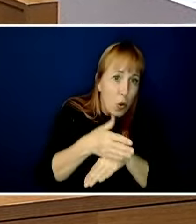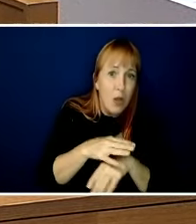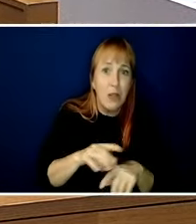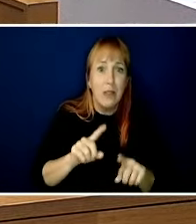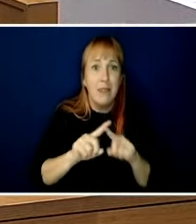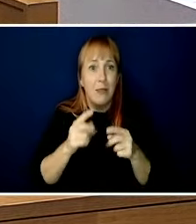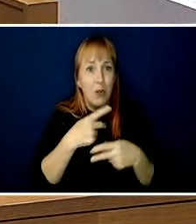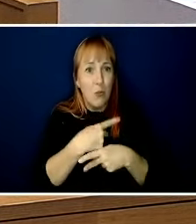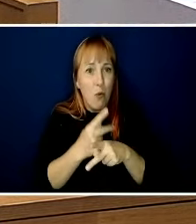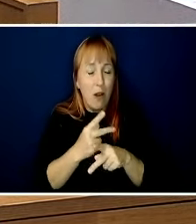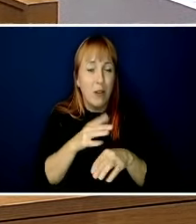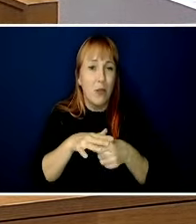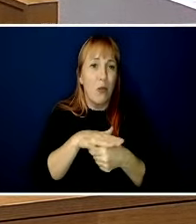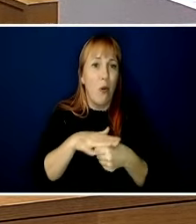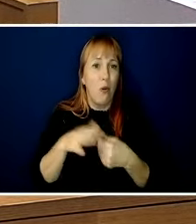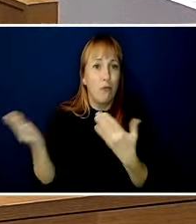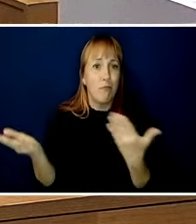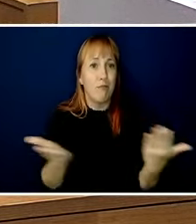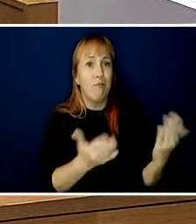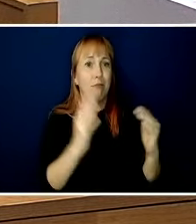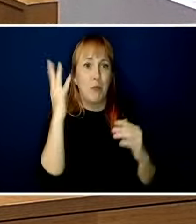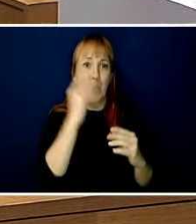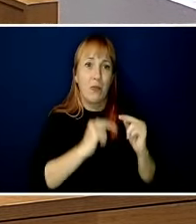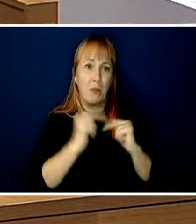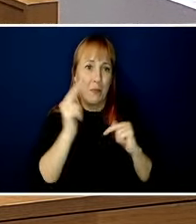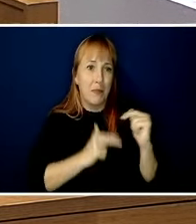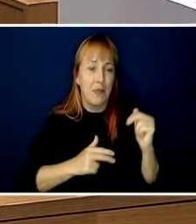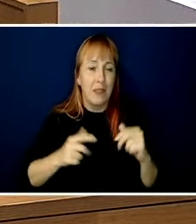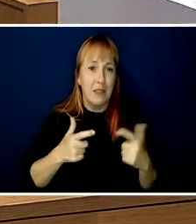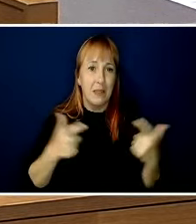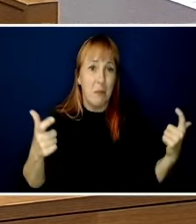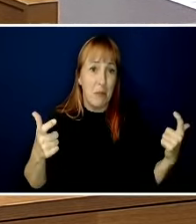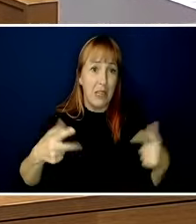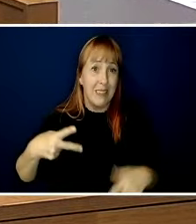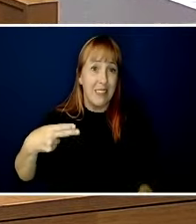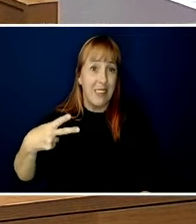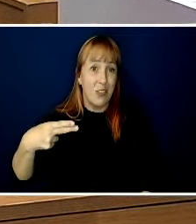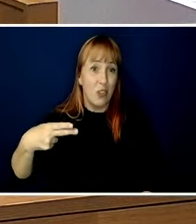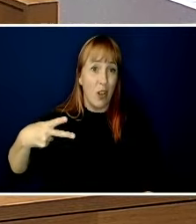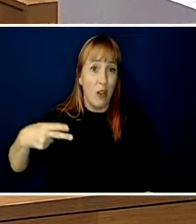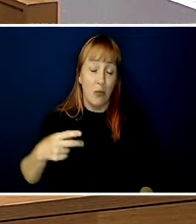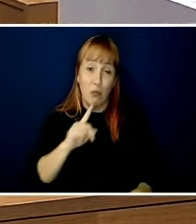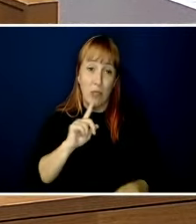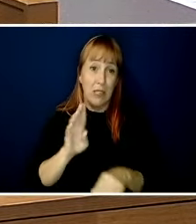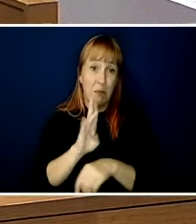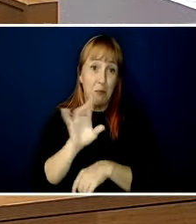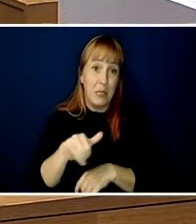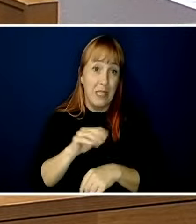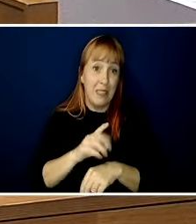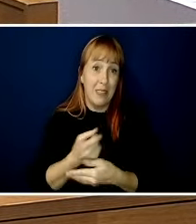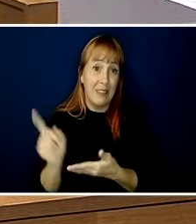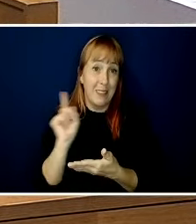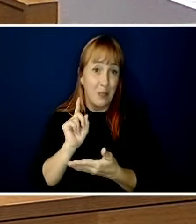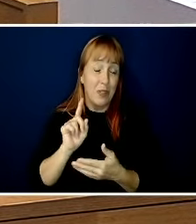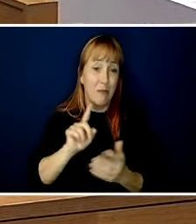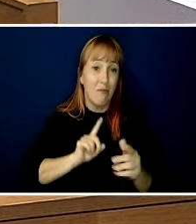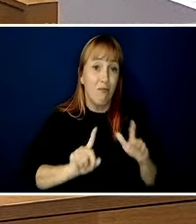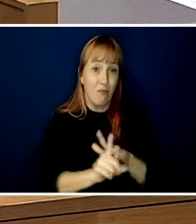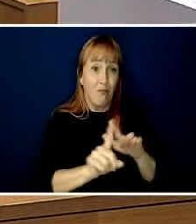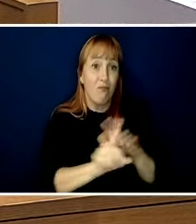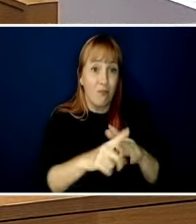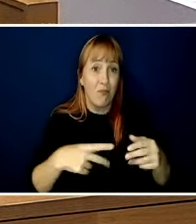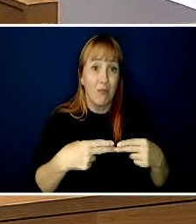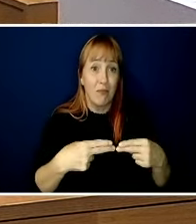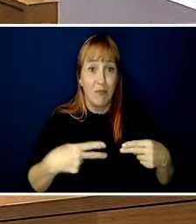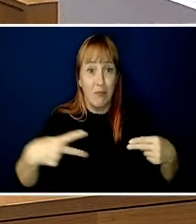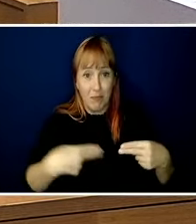building out on the Public Works campus. The Giant Scissors got a big workout last week. It was a busy week for them. So thanks, everybody. Yeah, Councillor